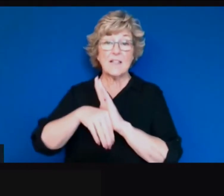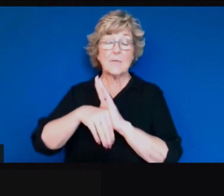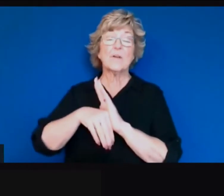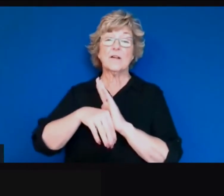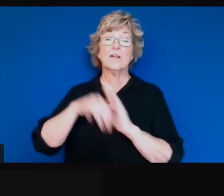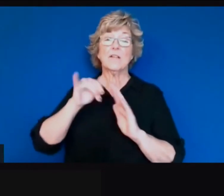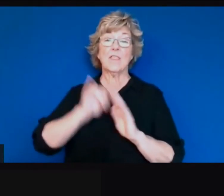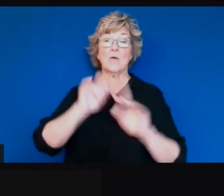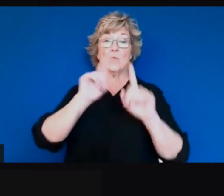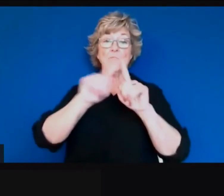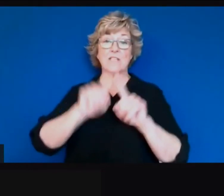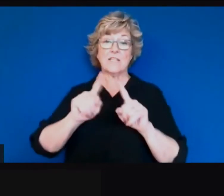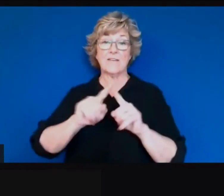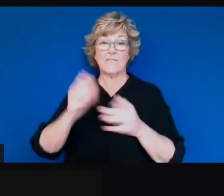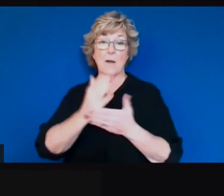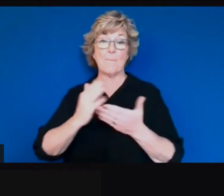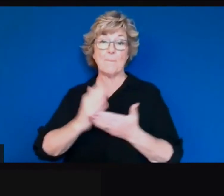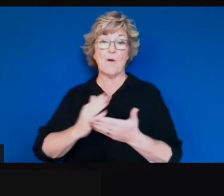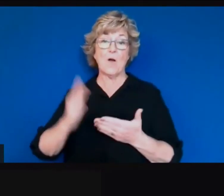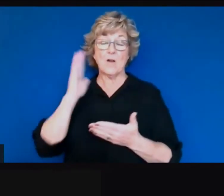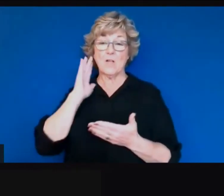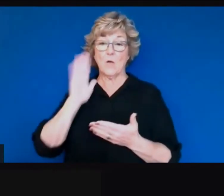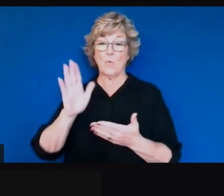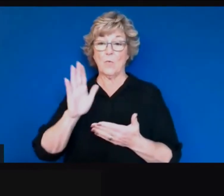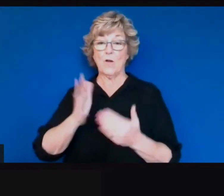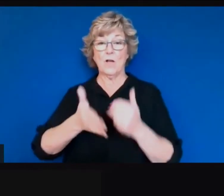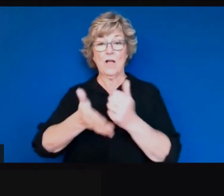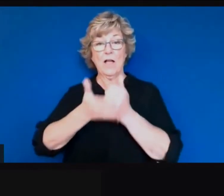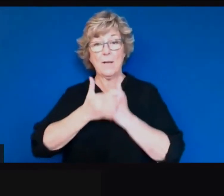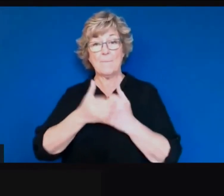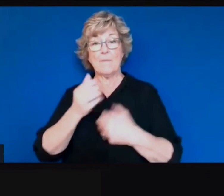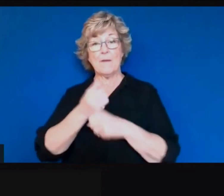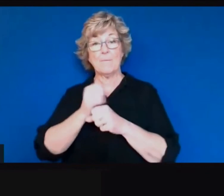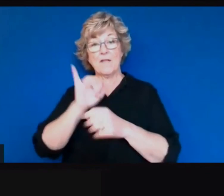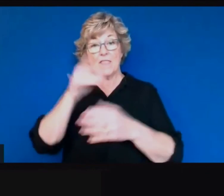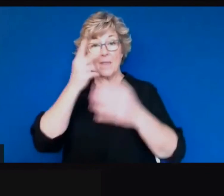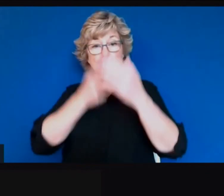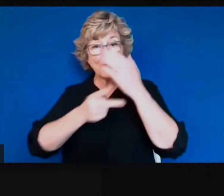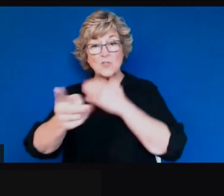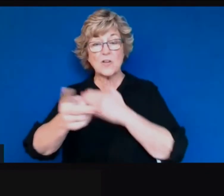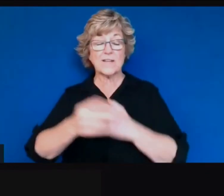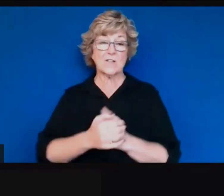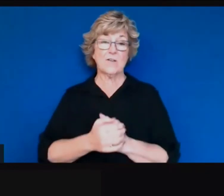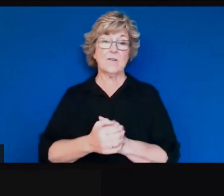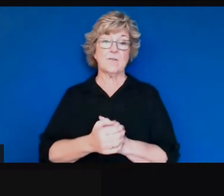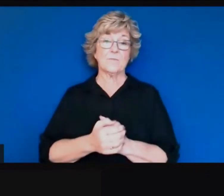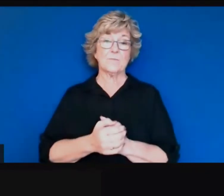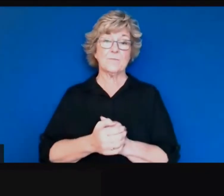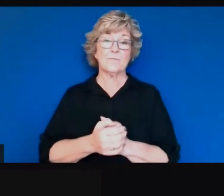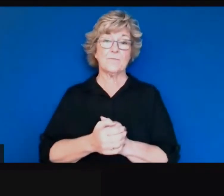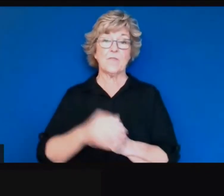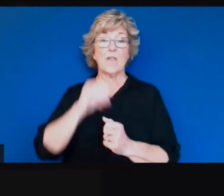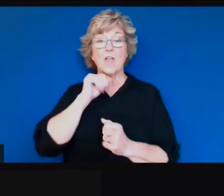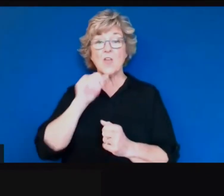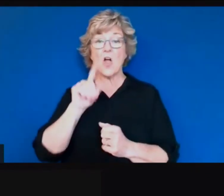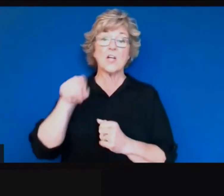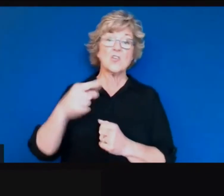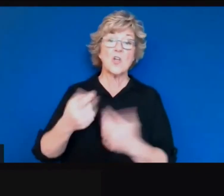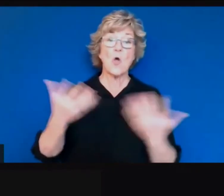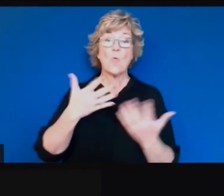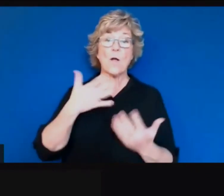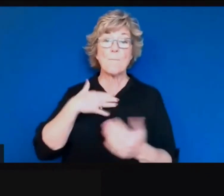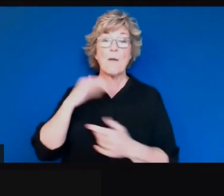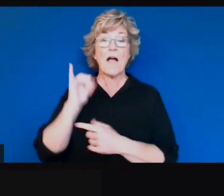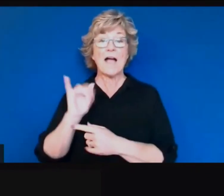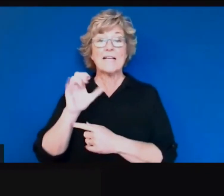So those different aspects will come together to help us make that projection. And so it's not just, well, what is my ICU number